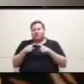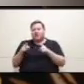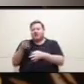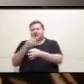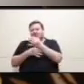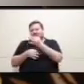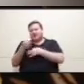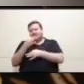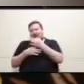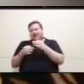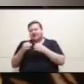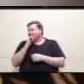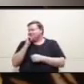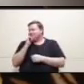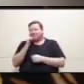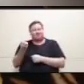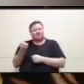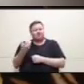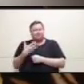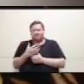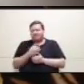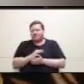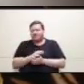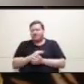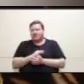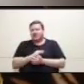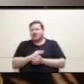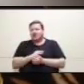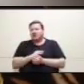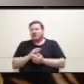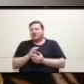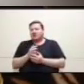not given to us. You